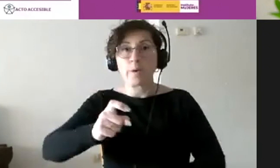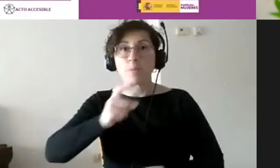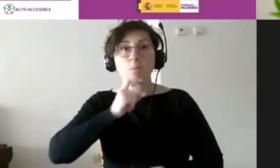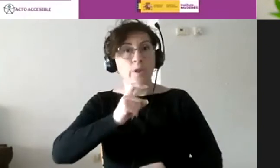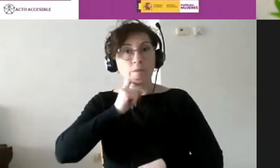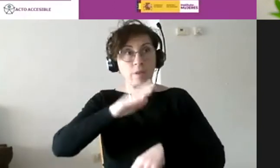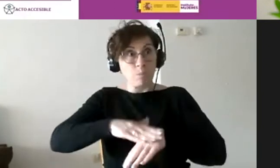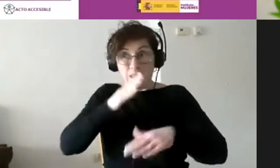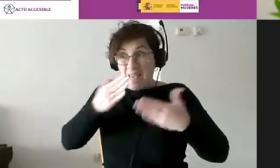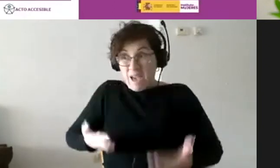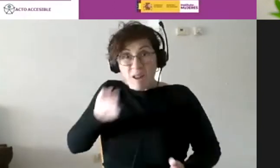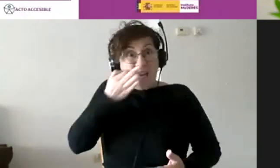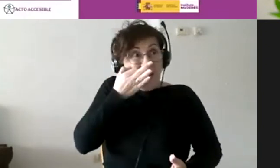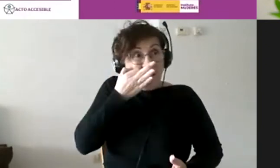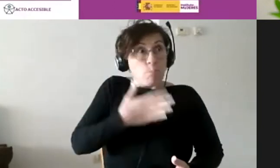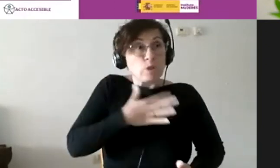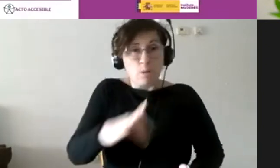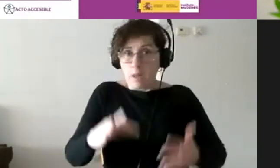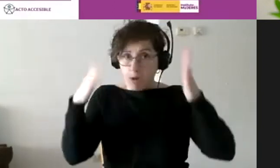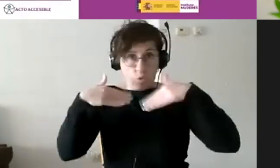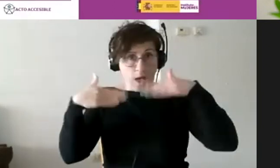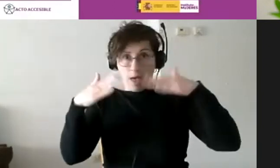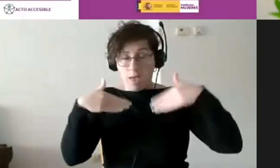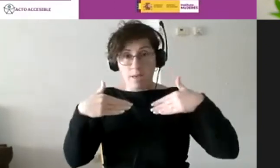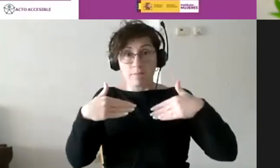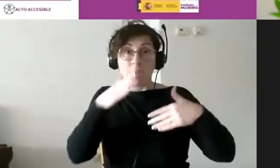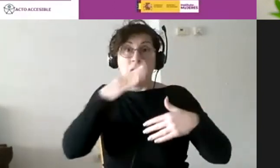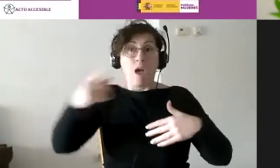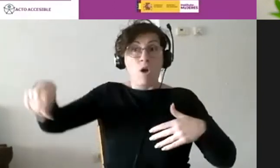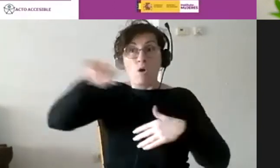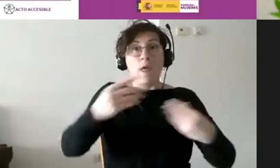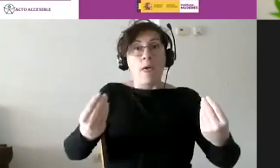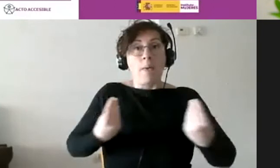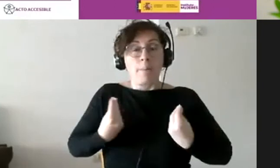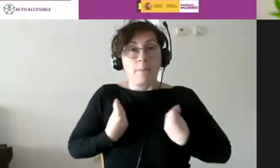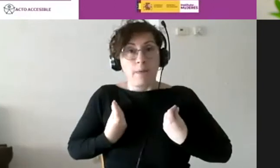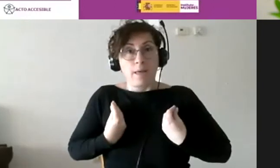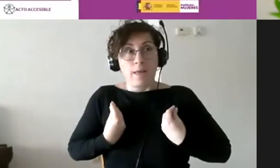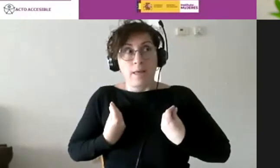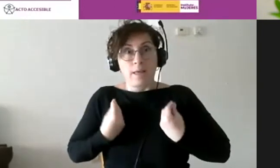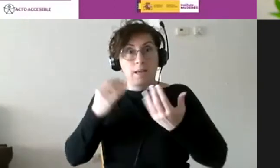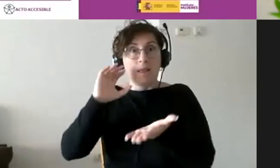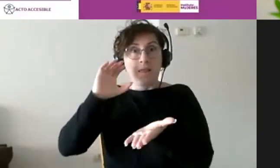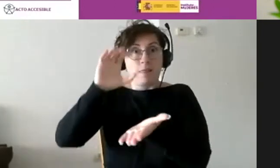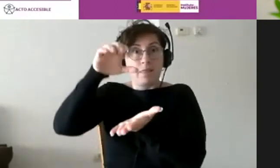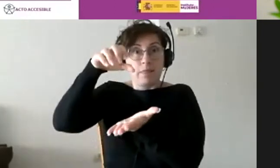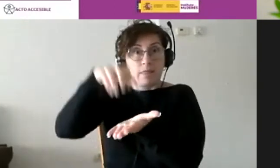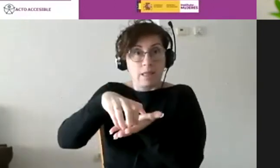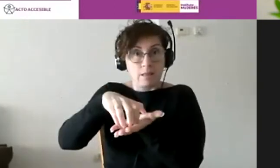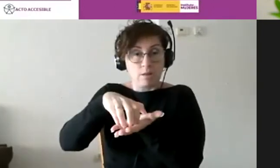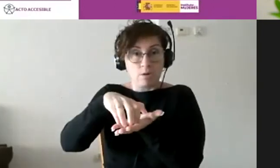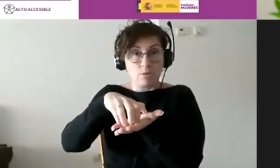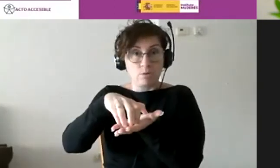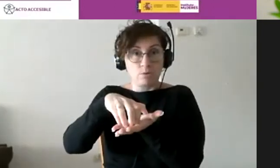in resort centers in the numbers of 200, 300. They are staying in common rooms,